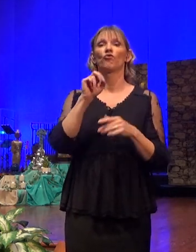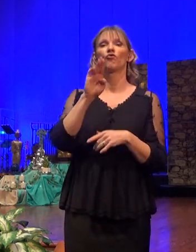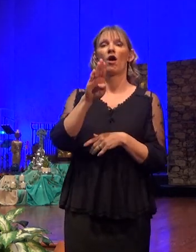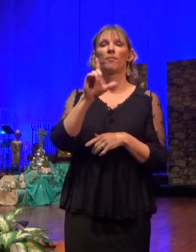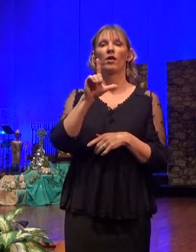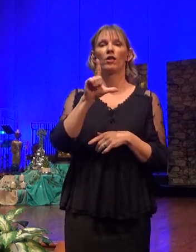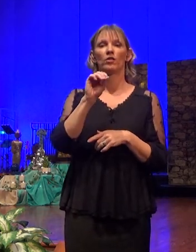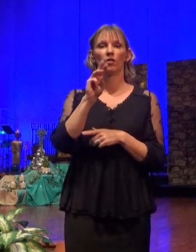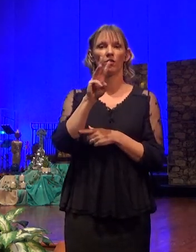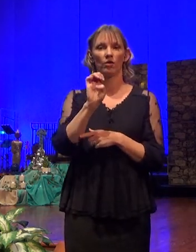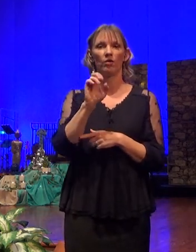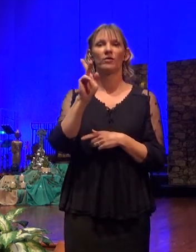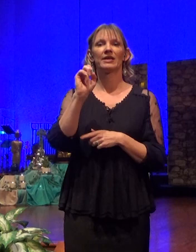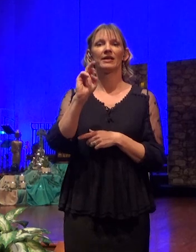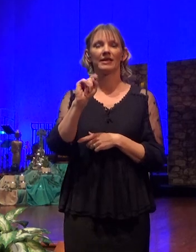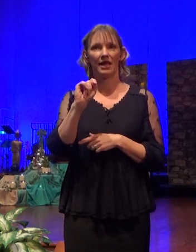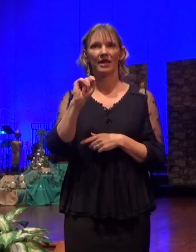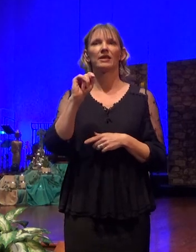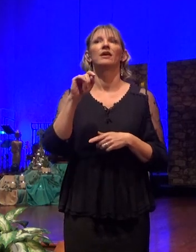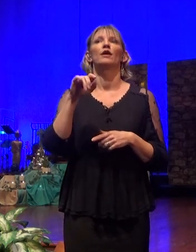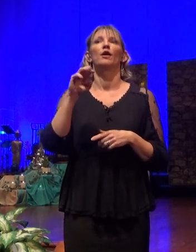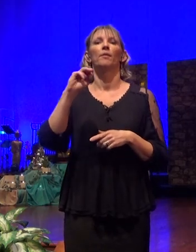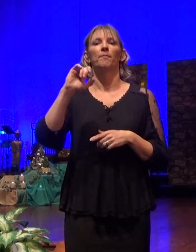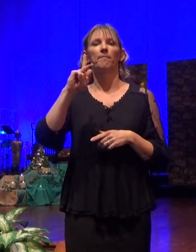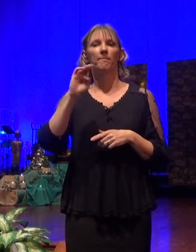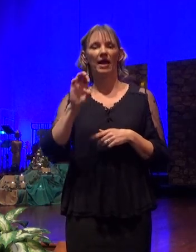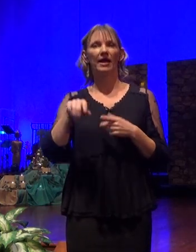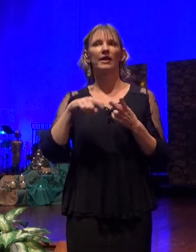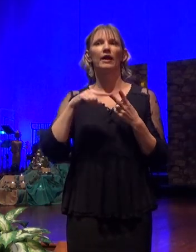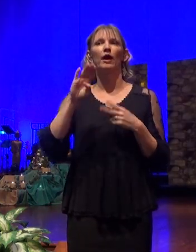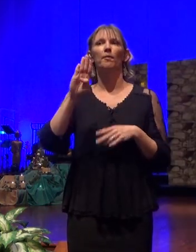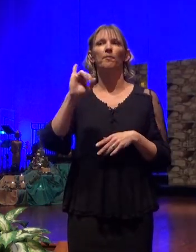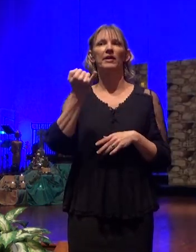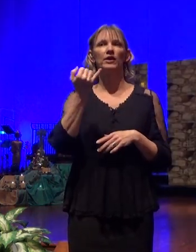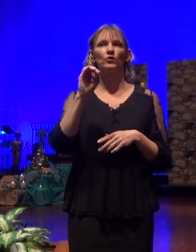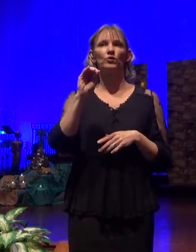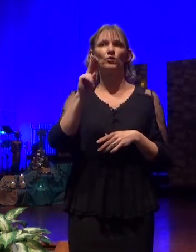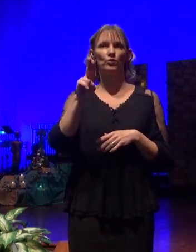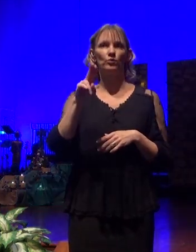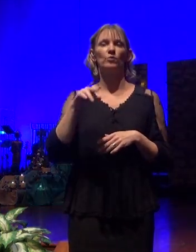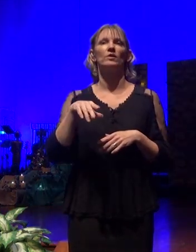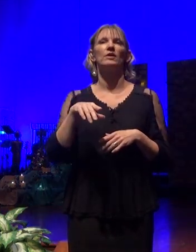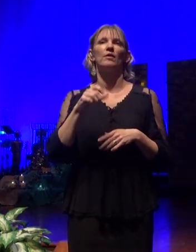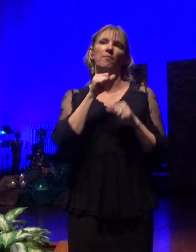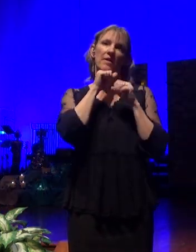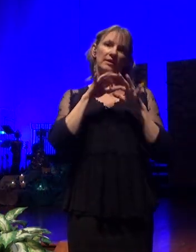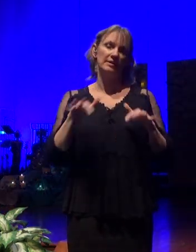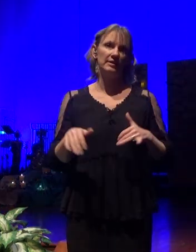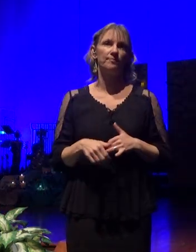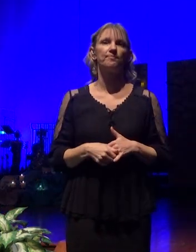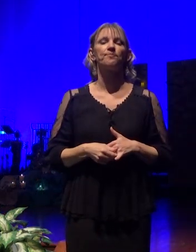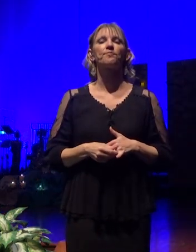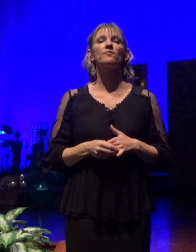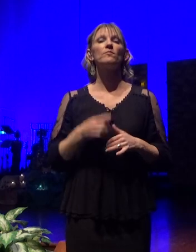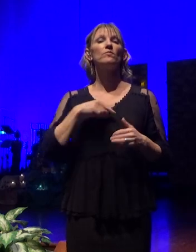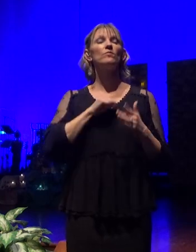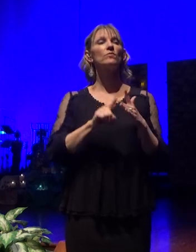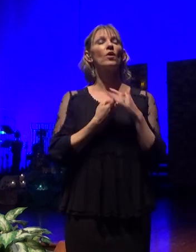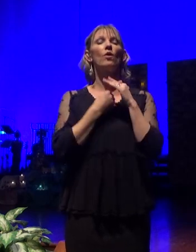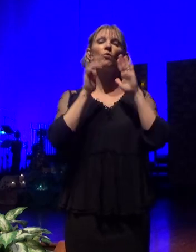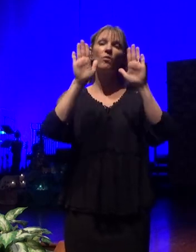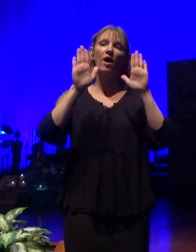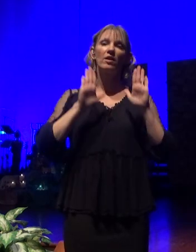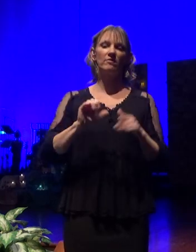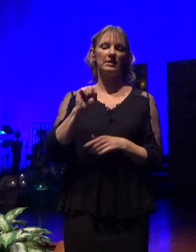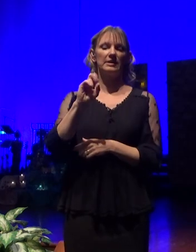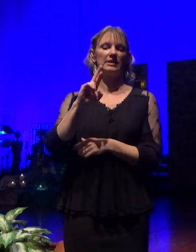Roundstrauss, Mike Merlier, Bijou Barbosa. What a blessing, what a blessing. We are starting a wonderful series